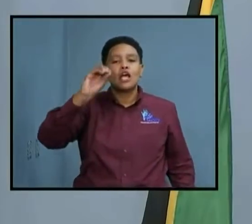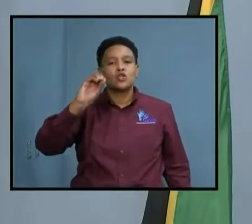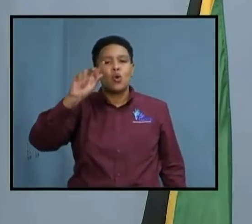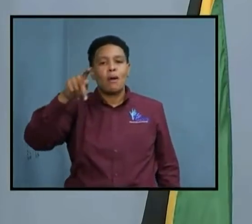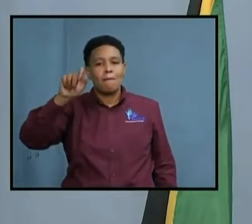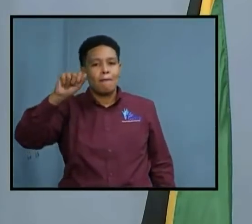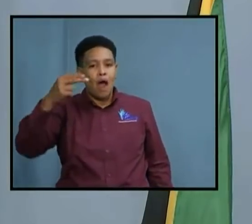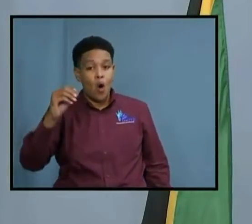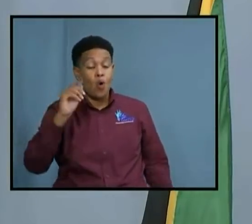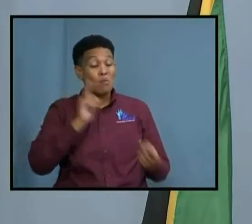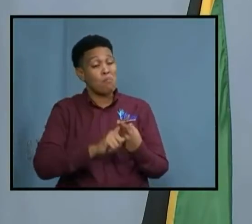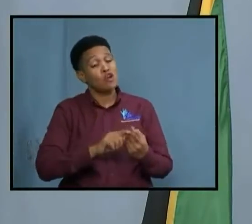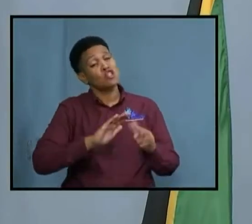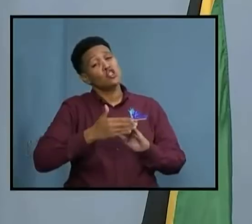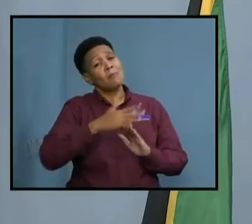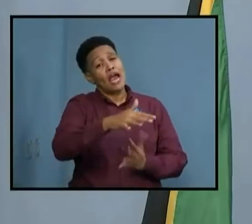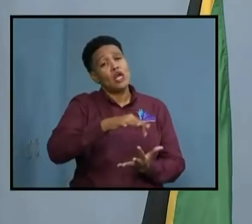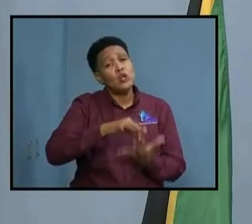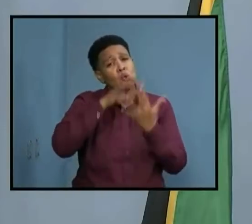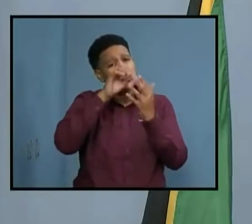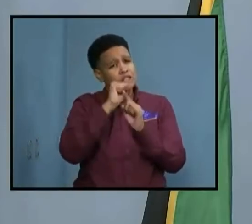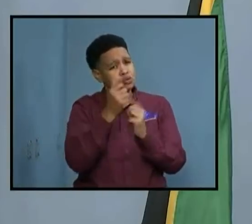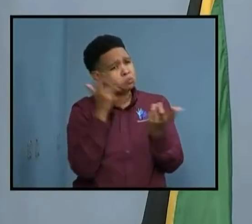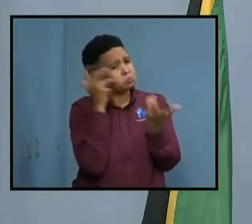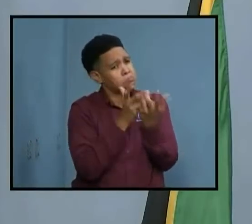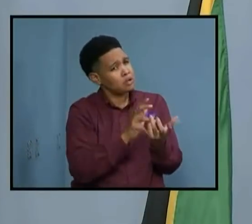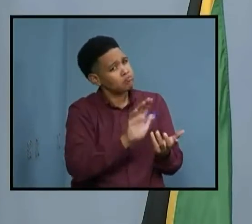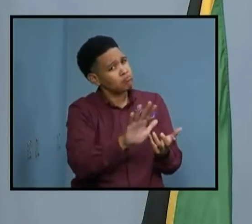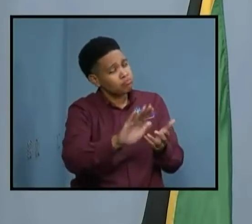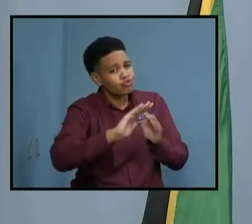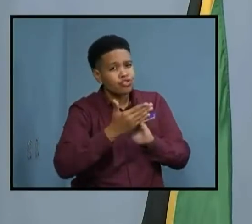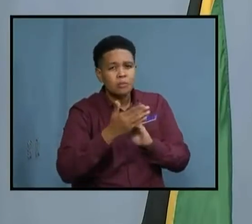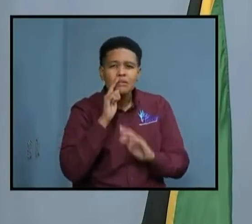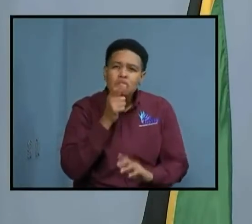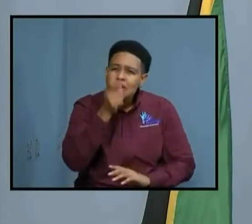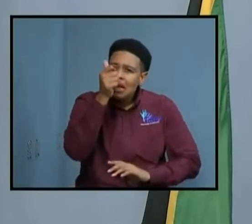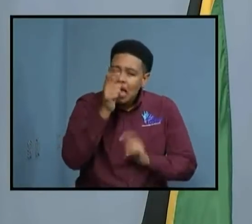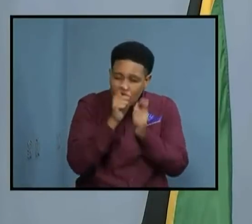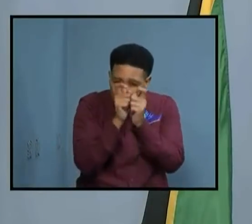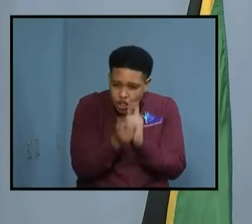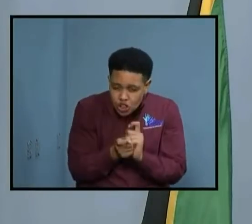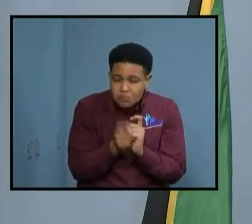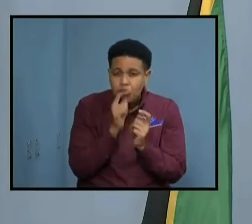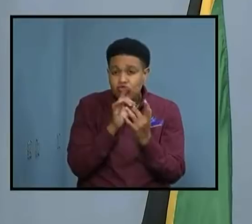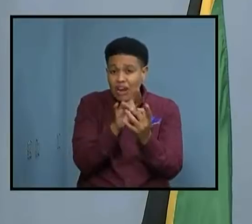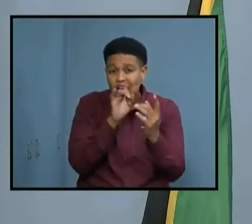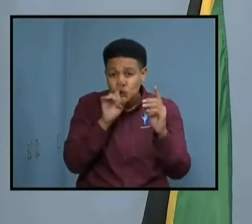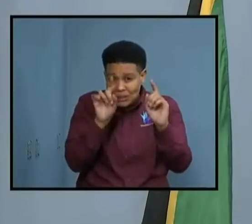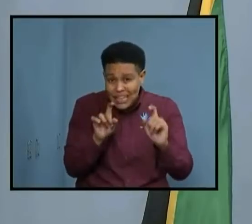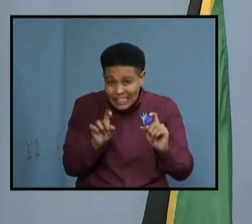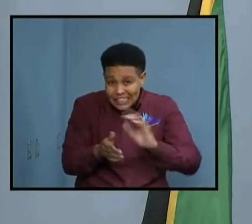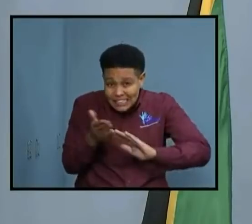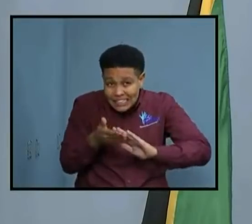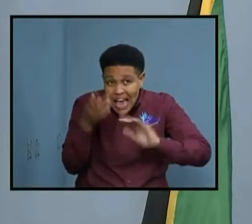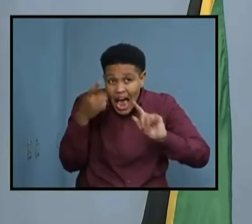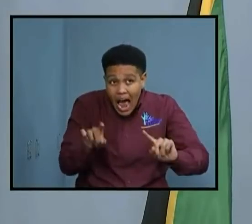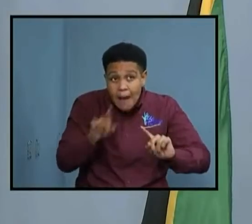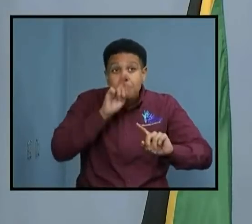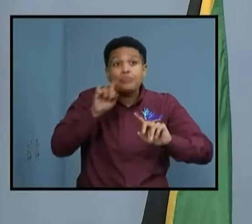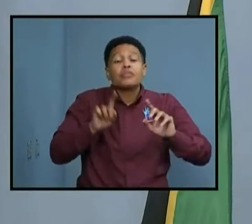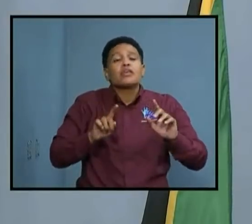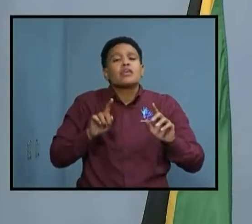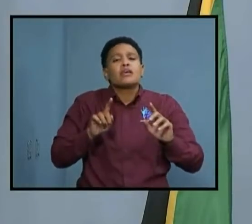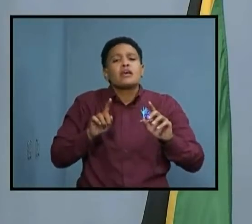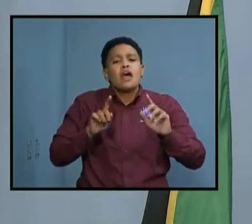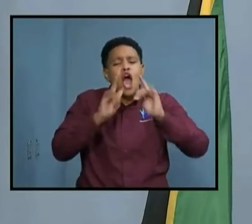unique circumstances as a country. A slight adjustment or an adjustment in the approach towards testing, adjustment to the